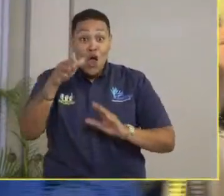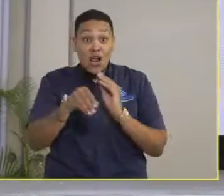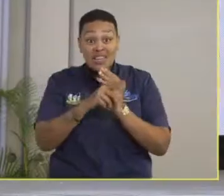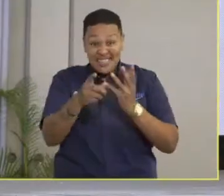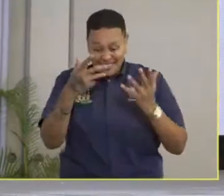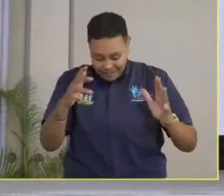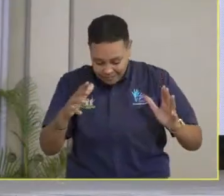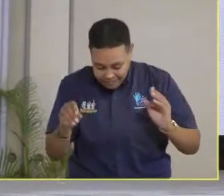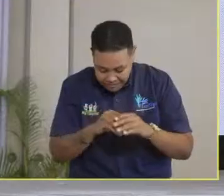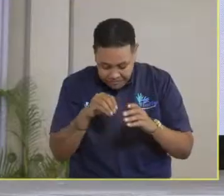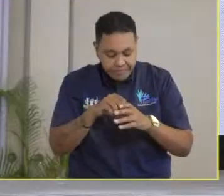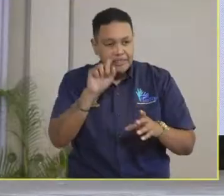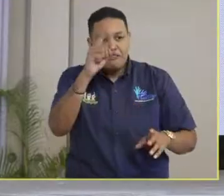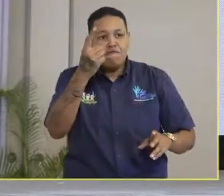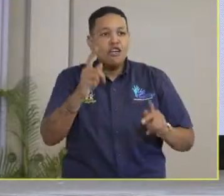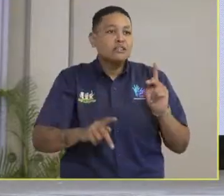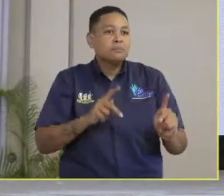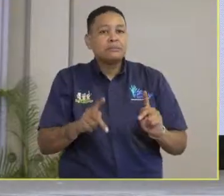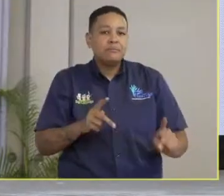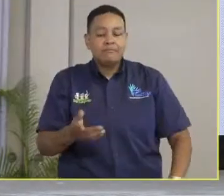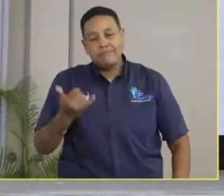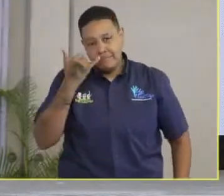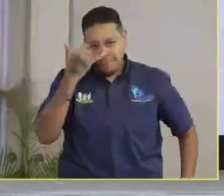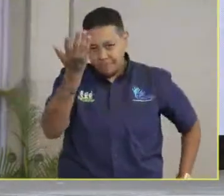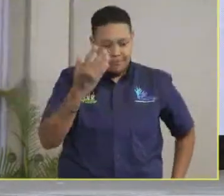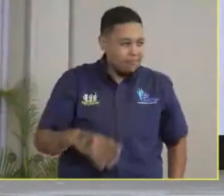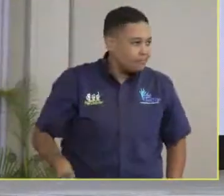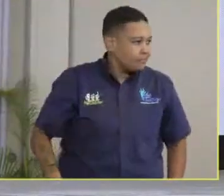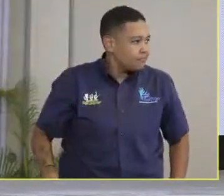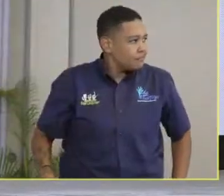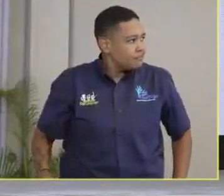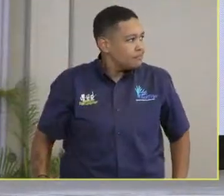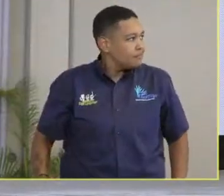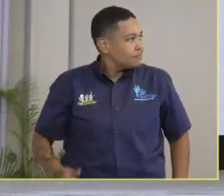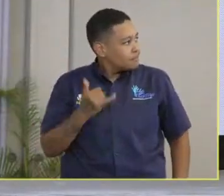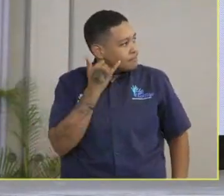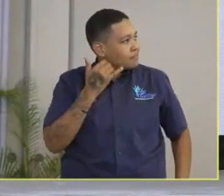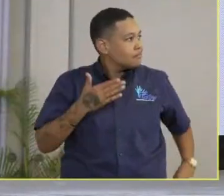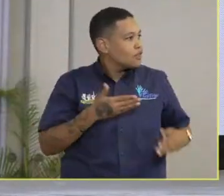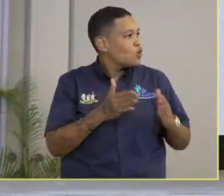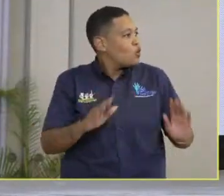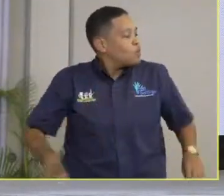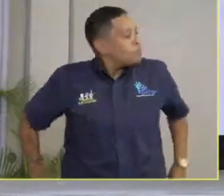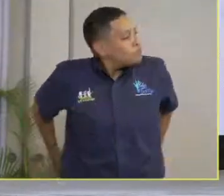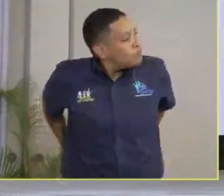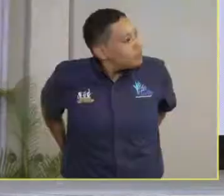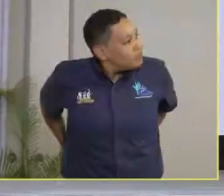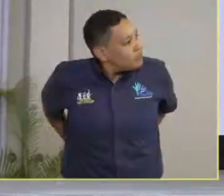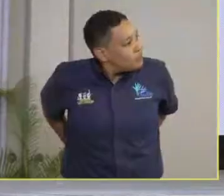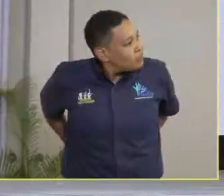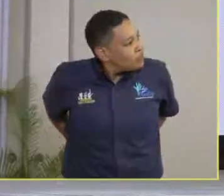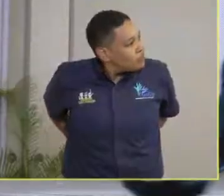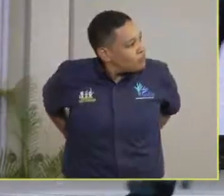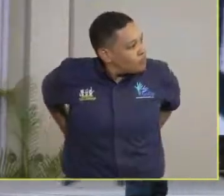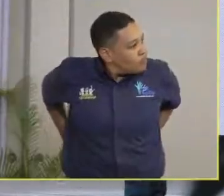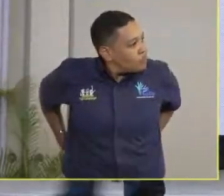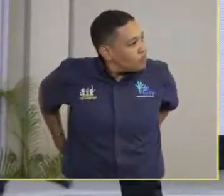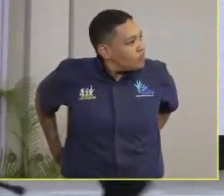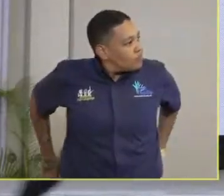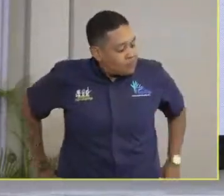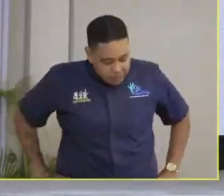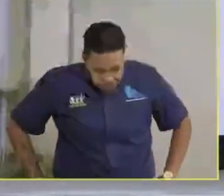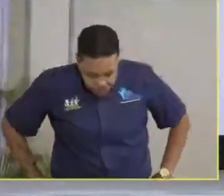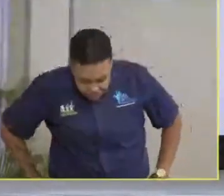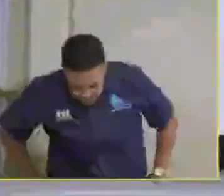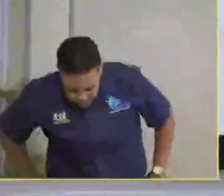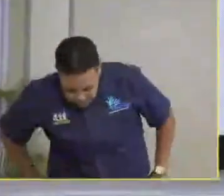are among the first to log in. And as you can see, it was not that difficult, right? So